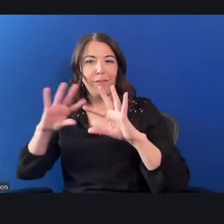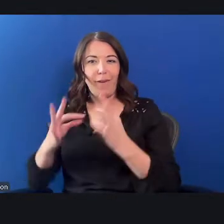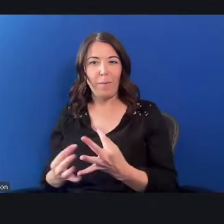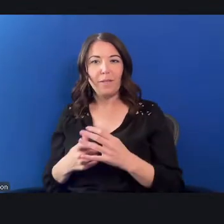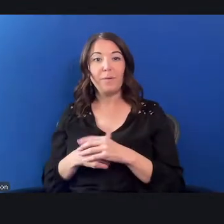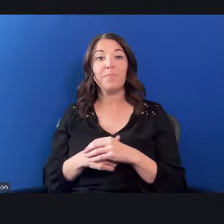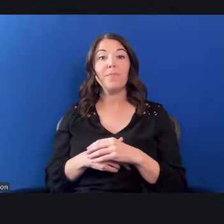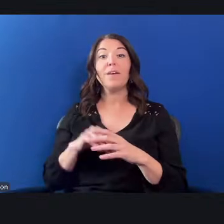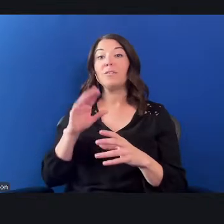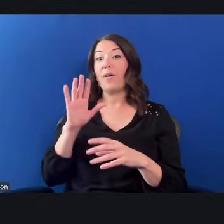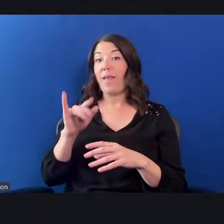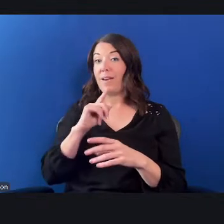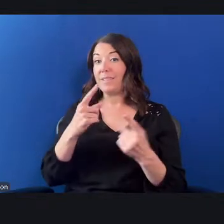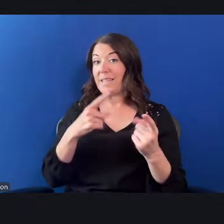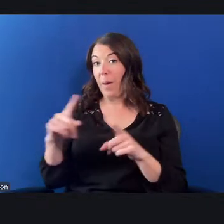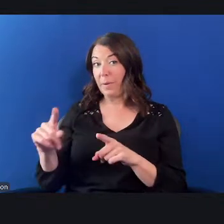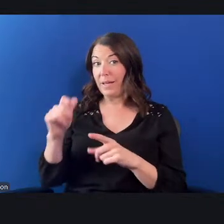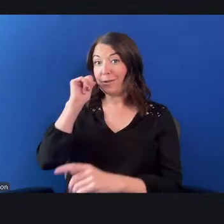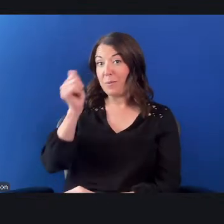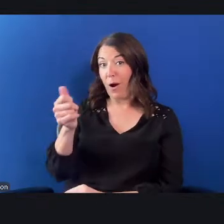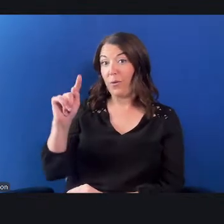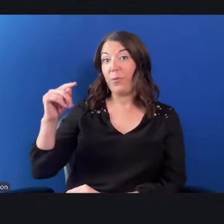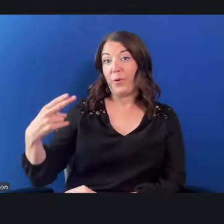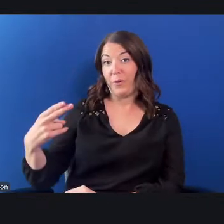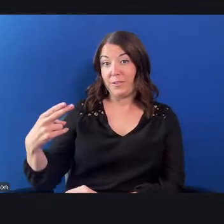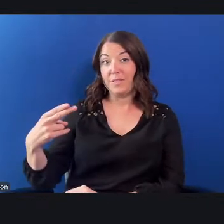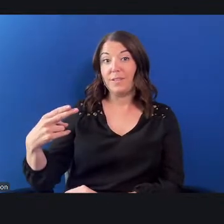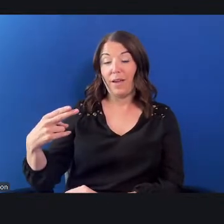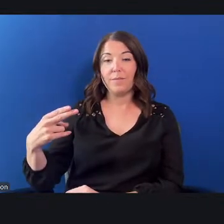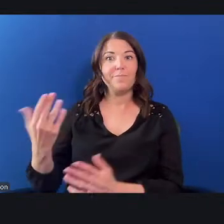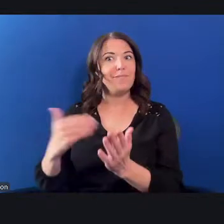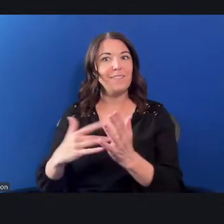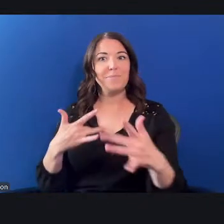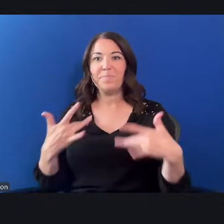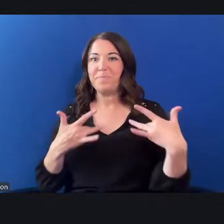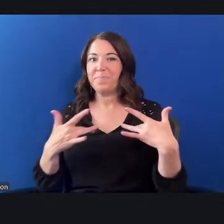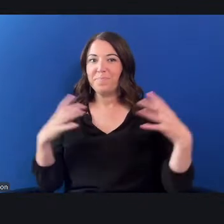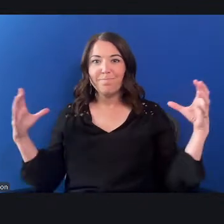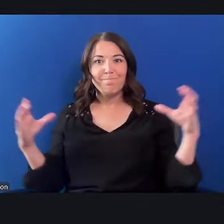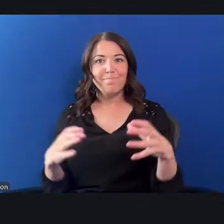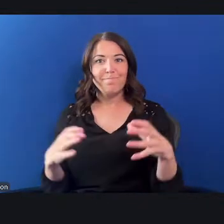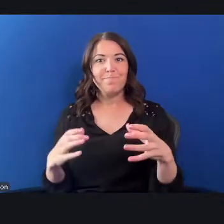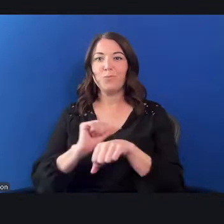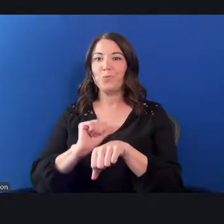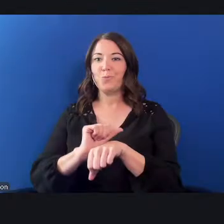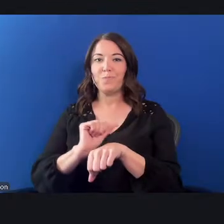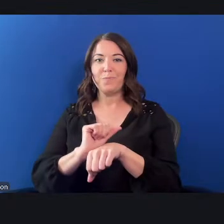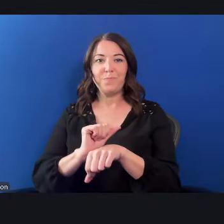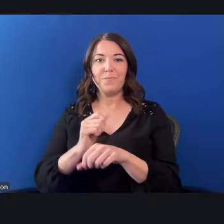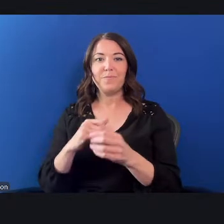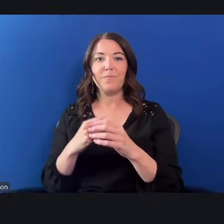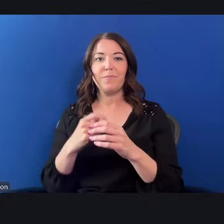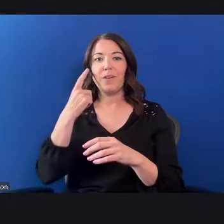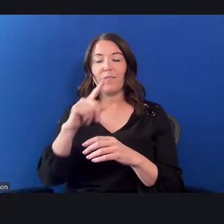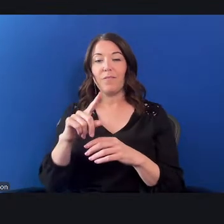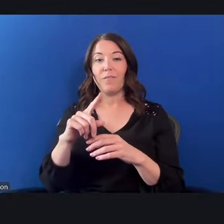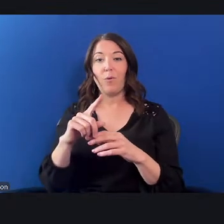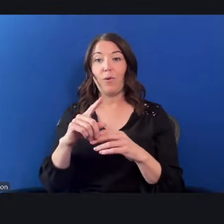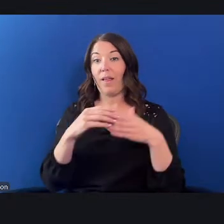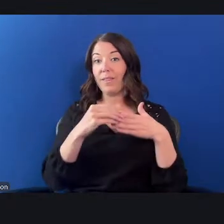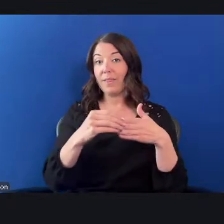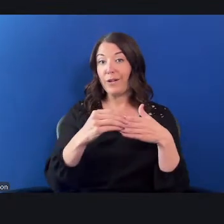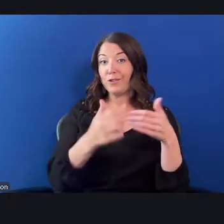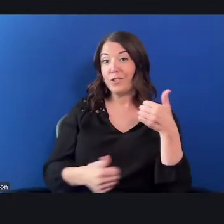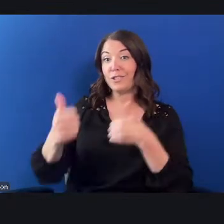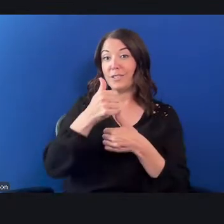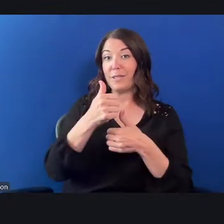that's happening tomorrow and Thursday. It's again exciting work for those of us in the leadership positions